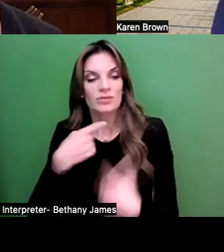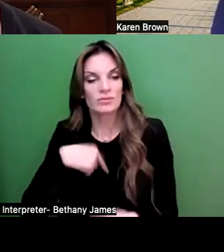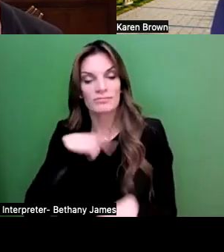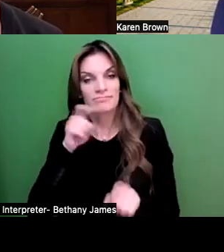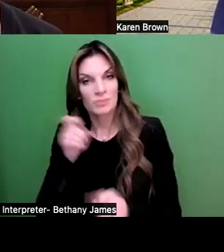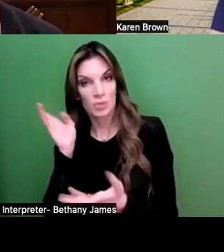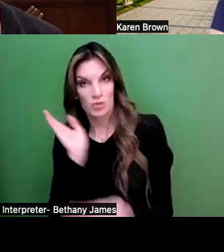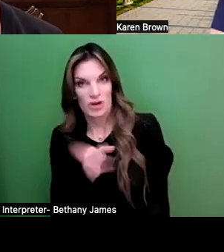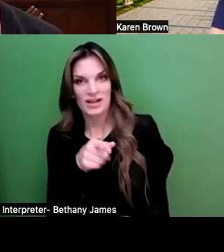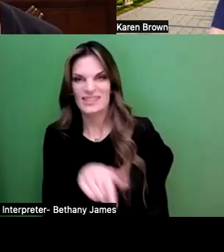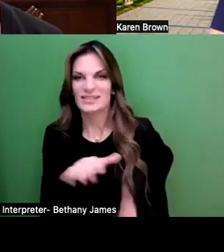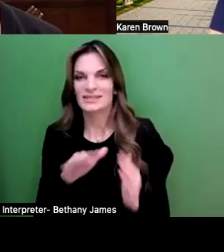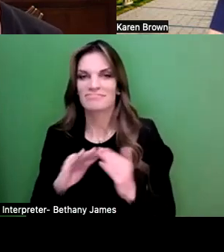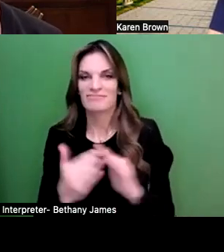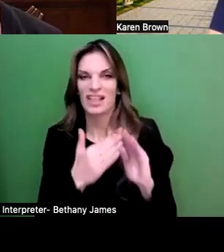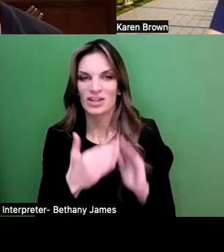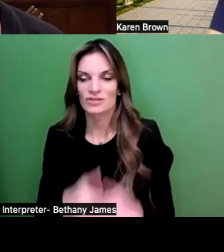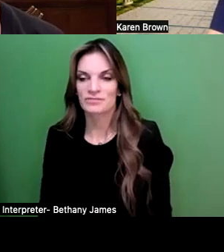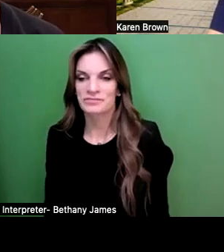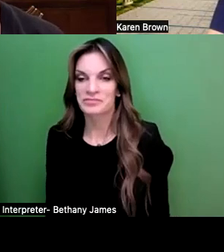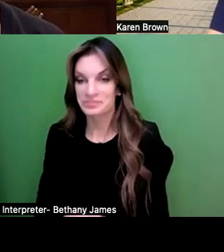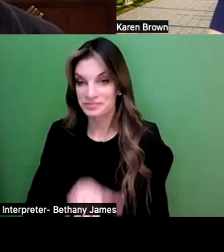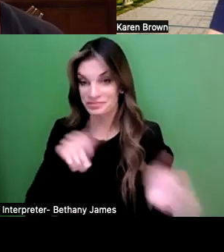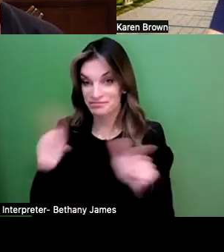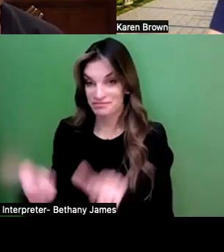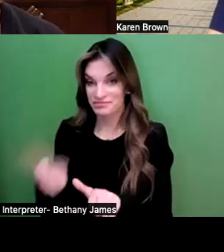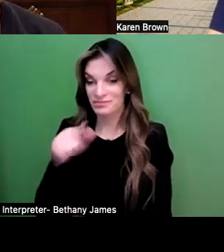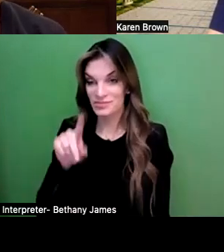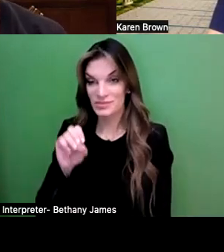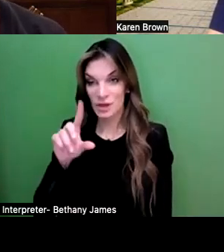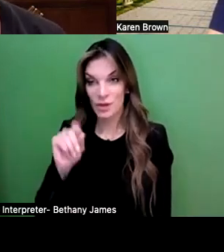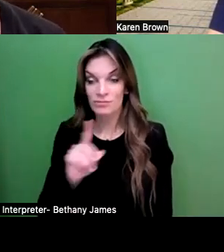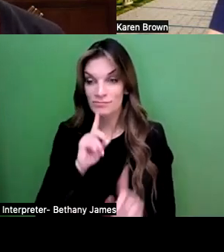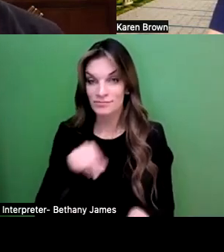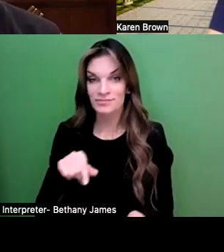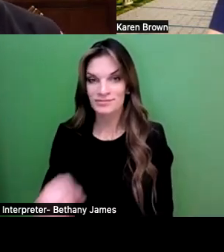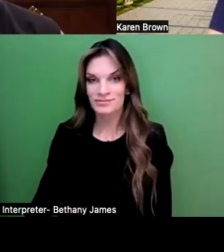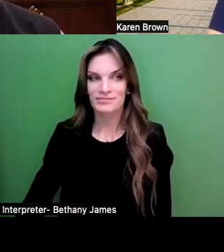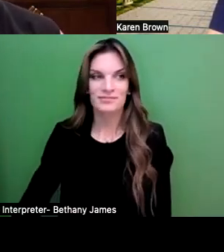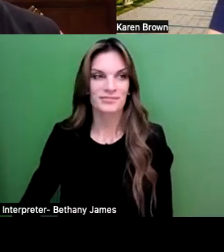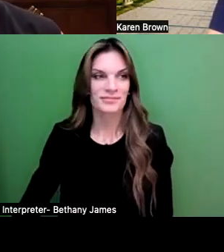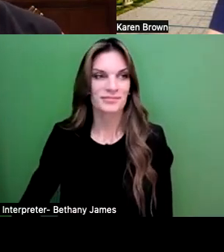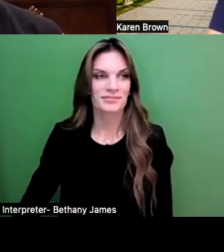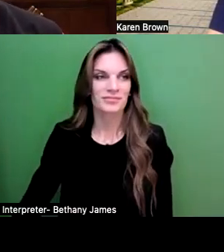village. Mr. Zollo, same question. Do you need me to read it to you? No.